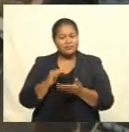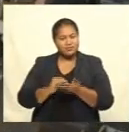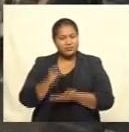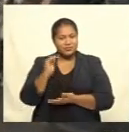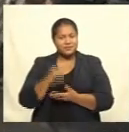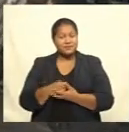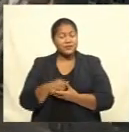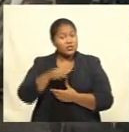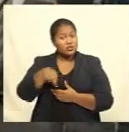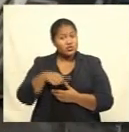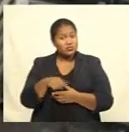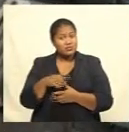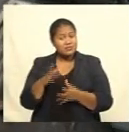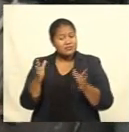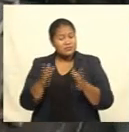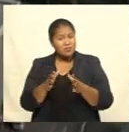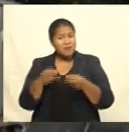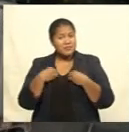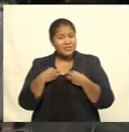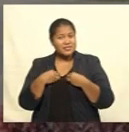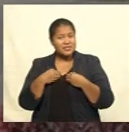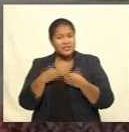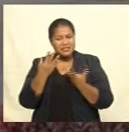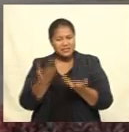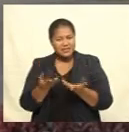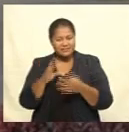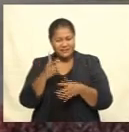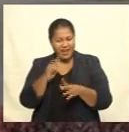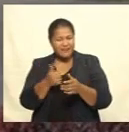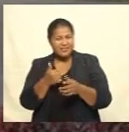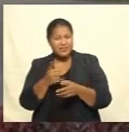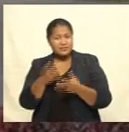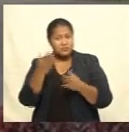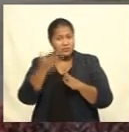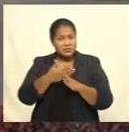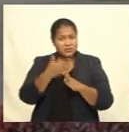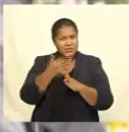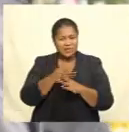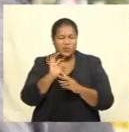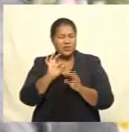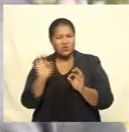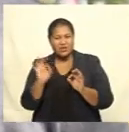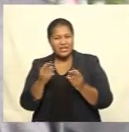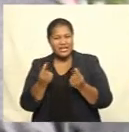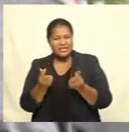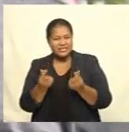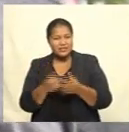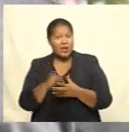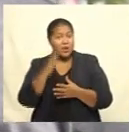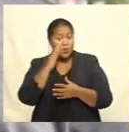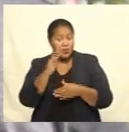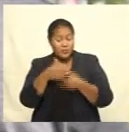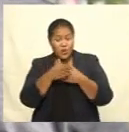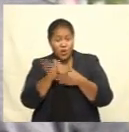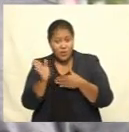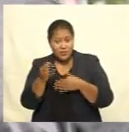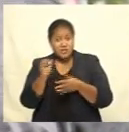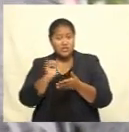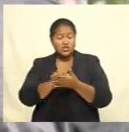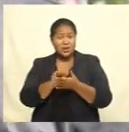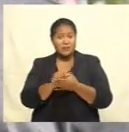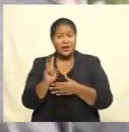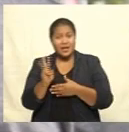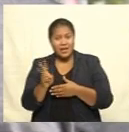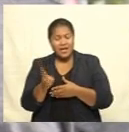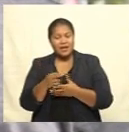Retailers Association says the transitions after the restrictions will not be easy. Once we open the shops again, then we'll be